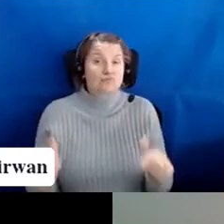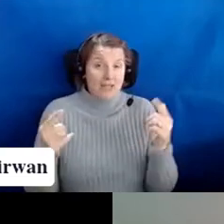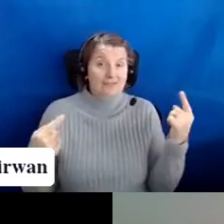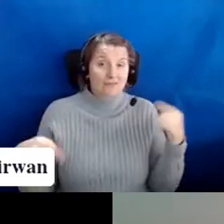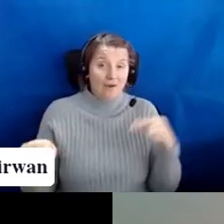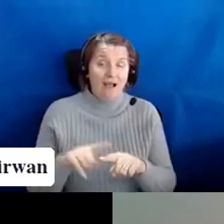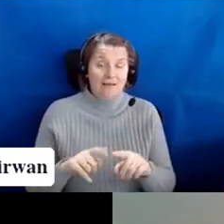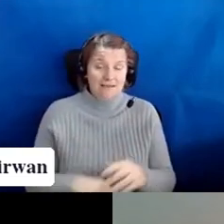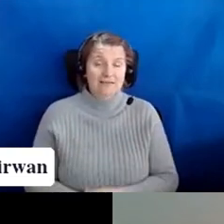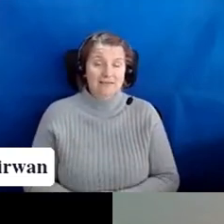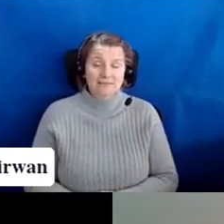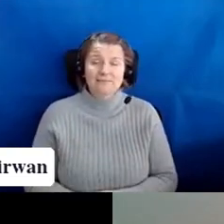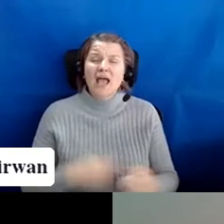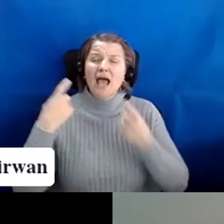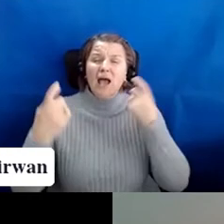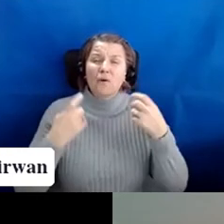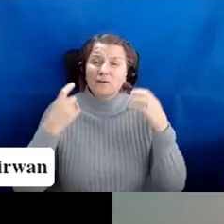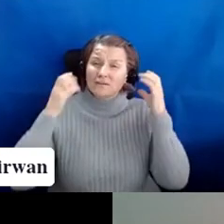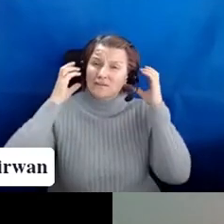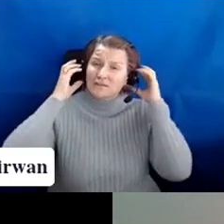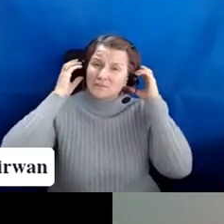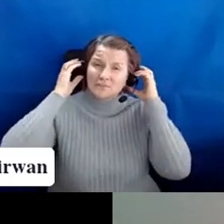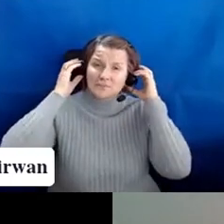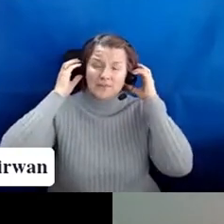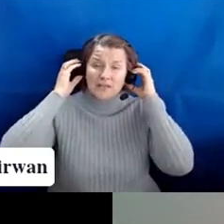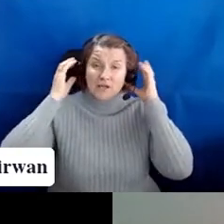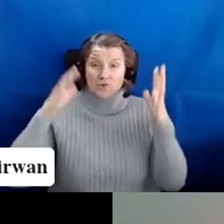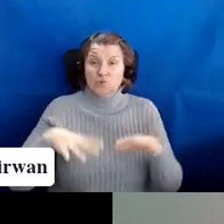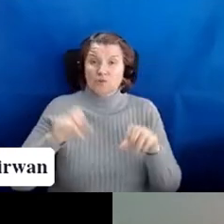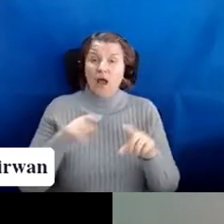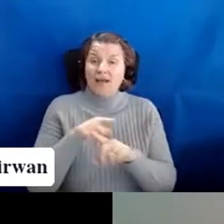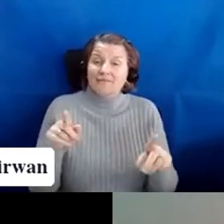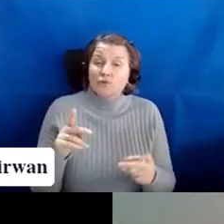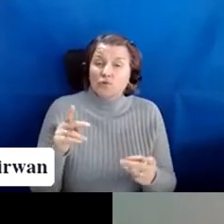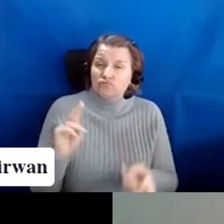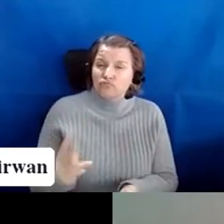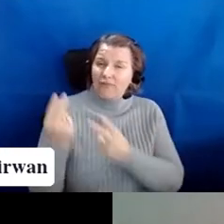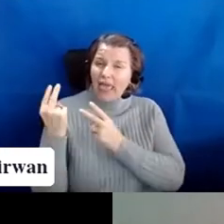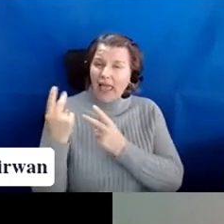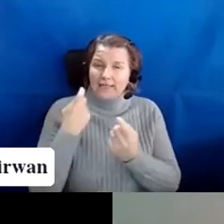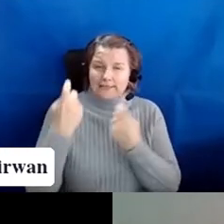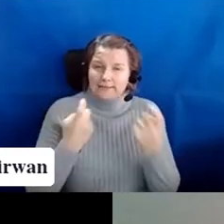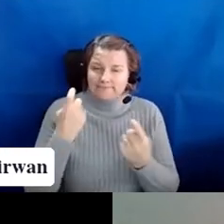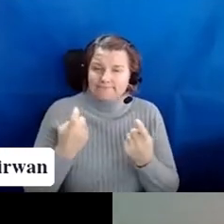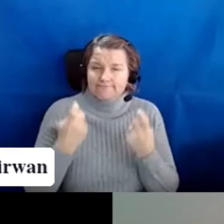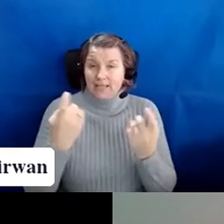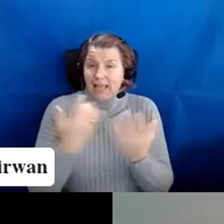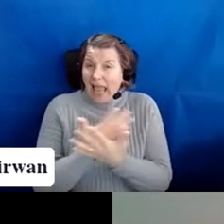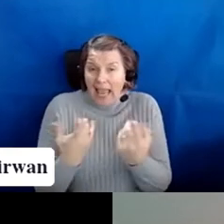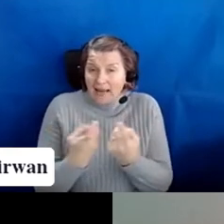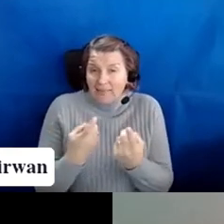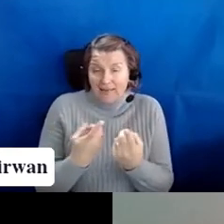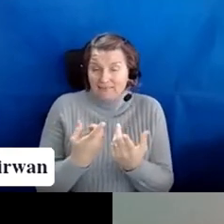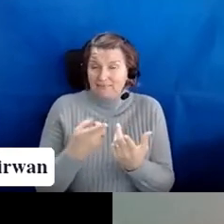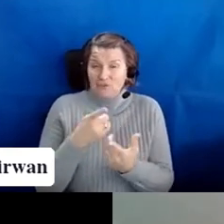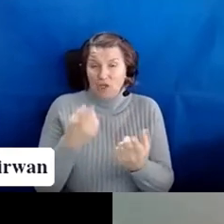wondered if just to start off with, you wanted to reflect on anything, any other things you